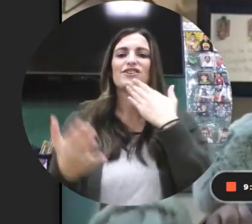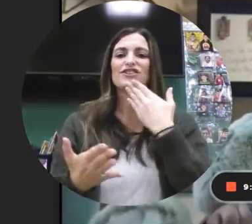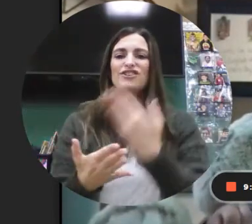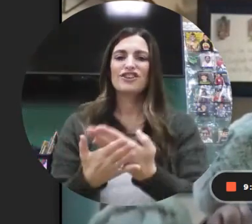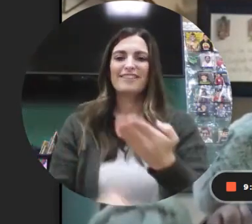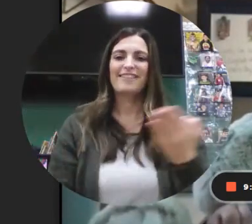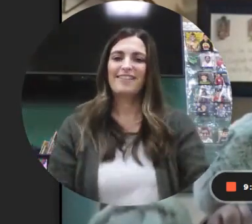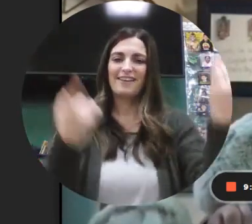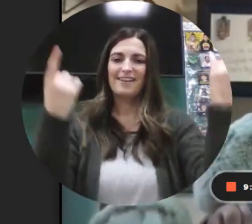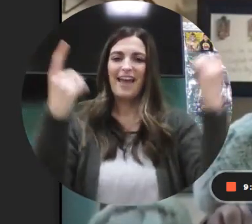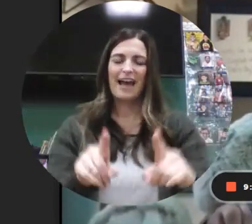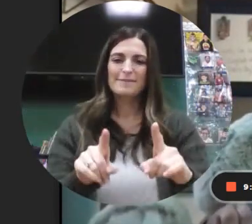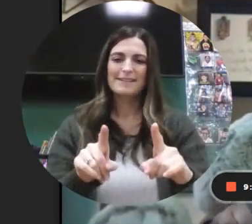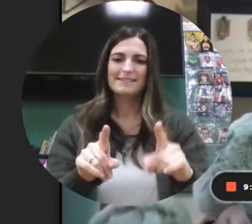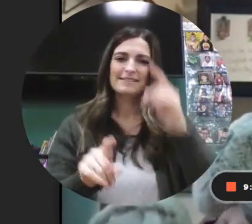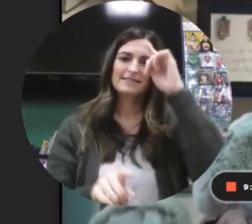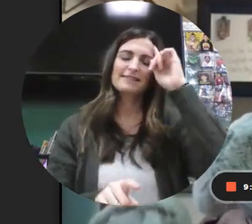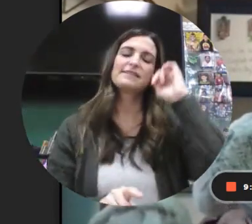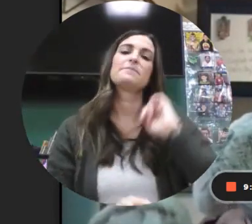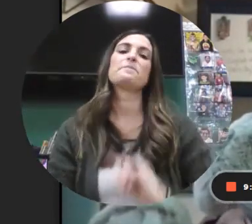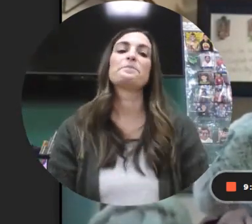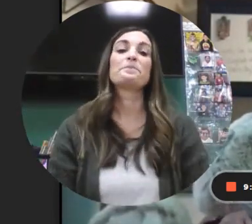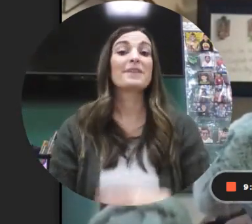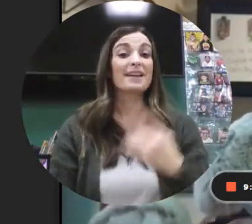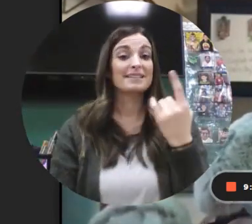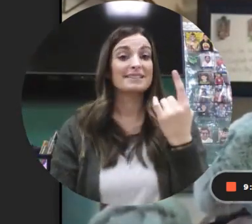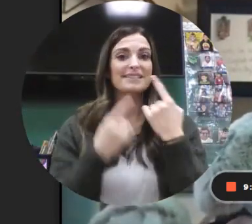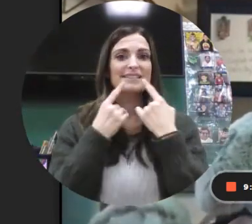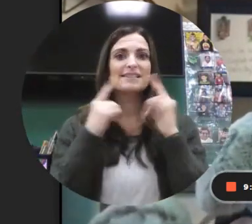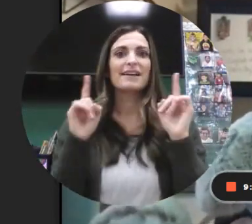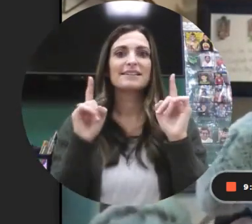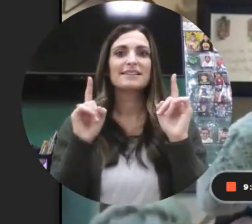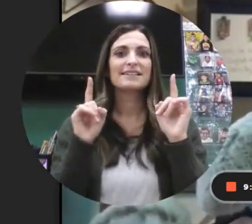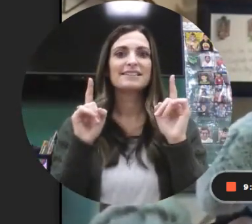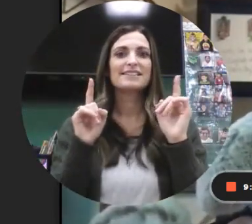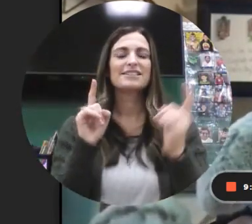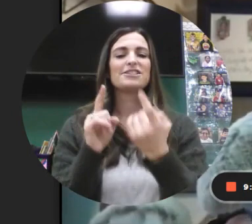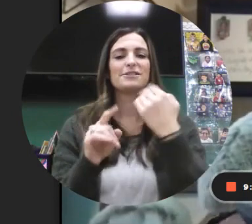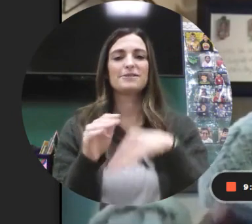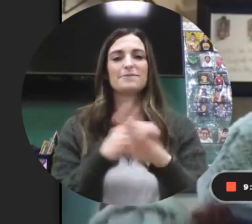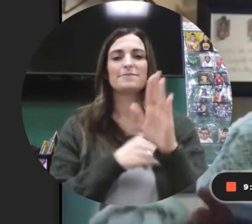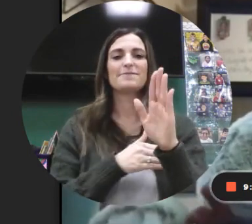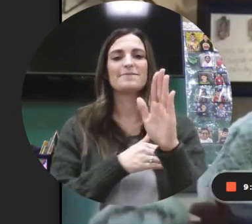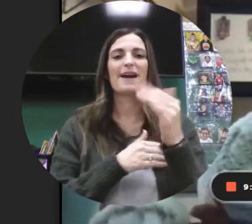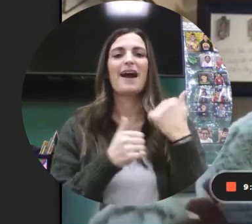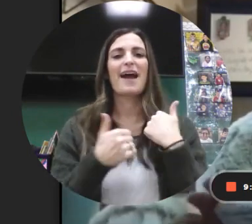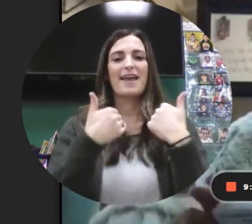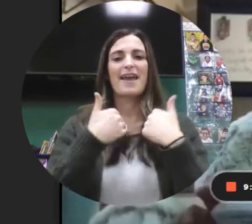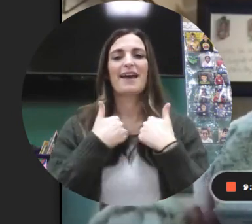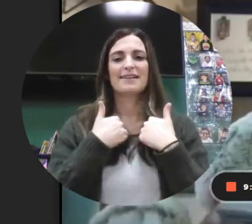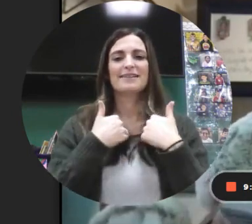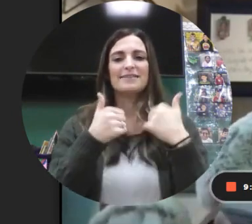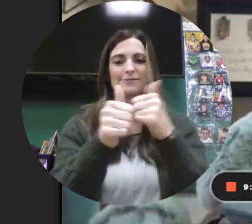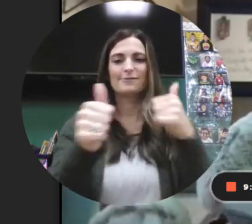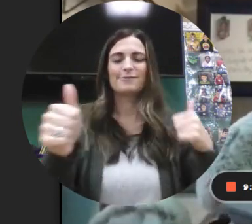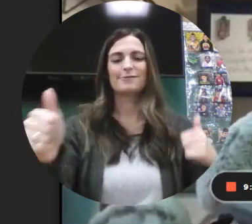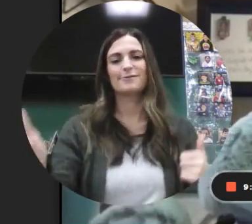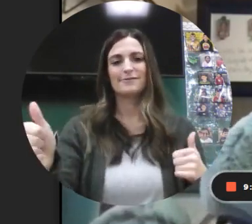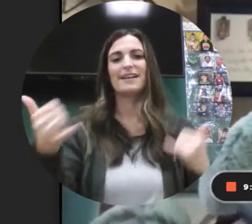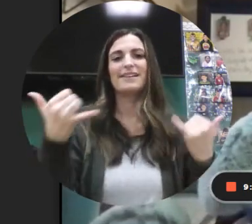Maybe excited had just needed a break. Because suddenly she was back in the race, even if she was way behind and